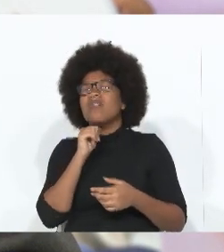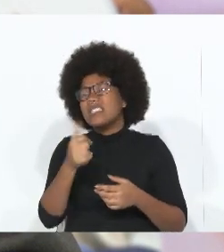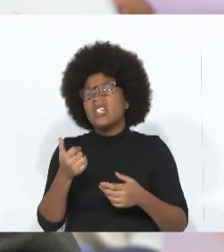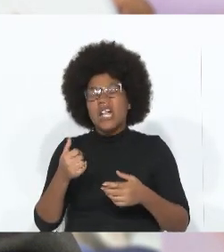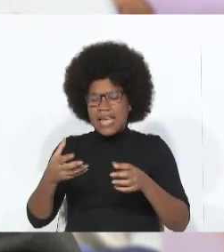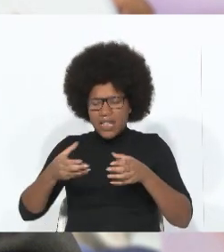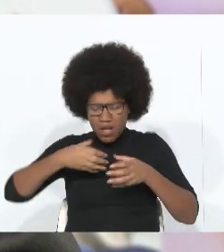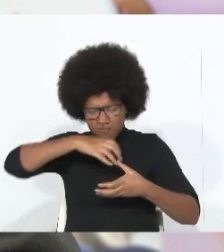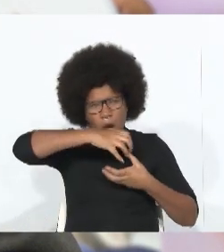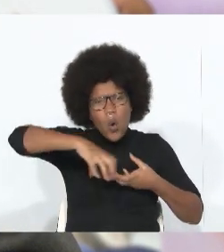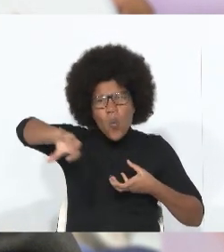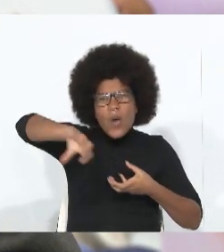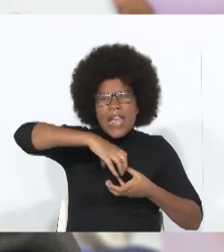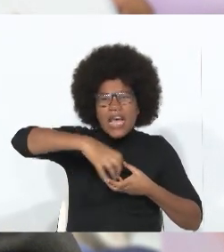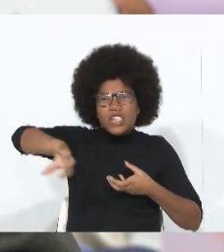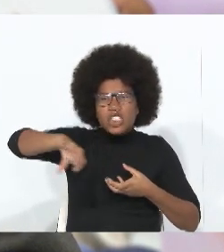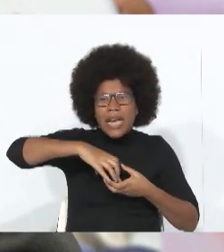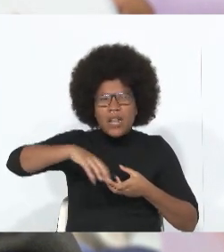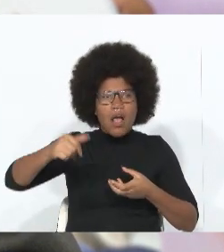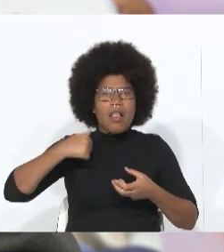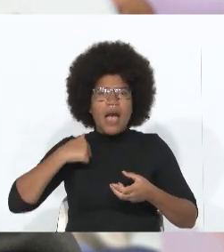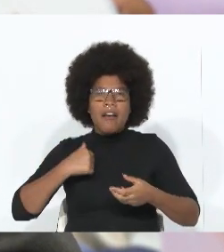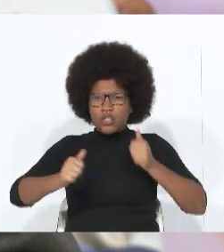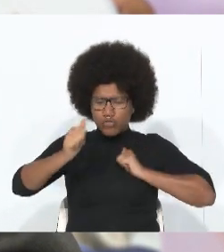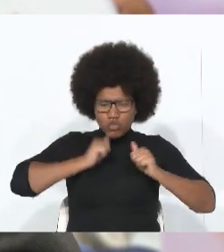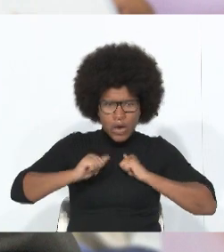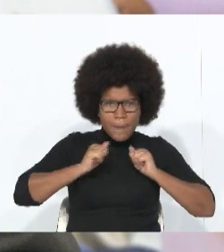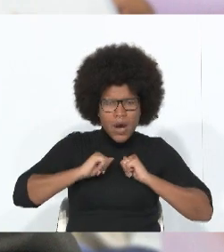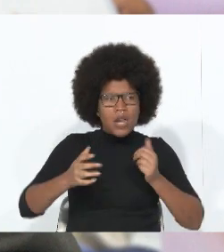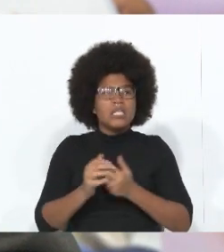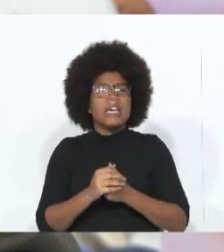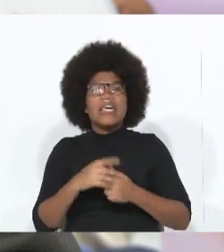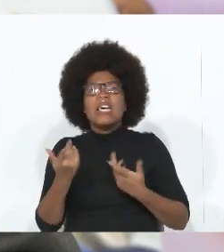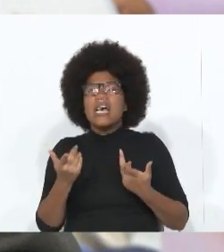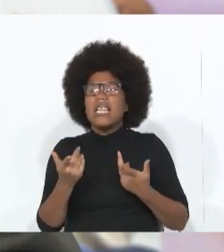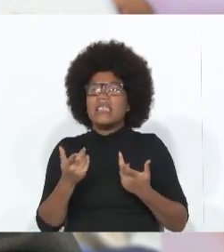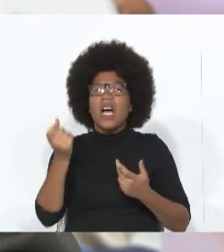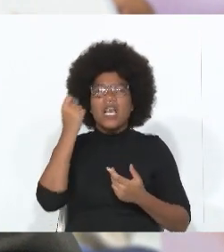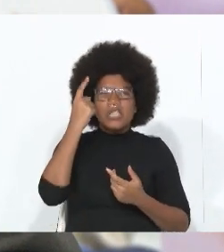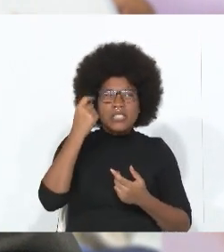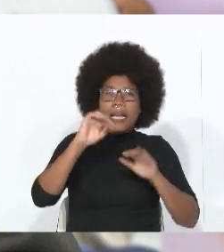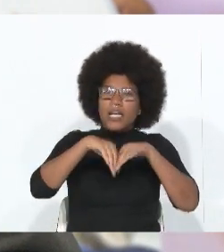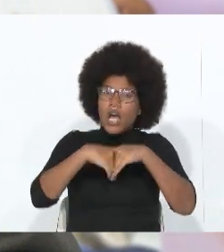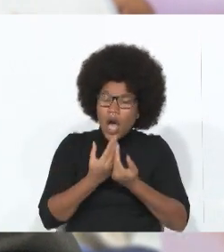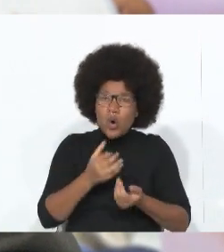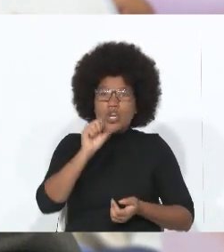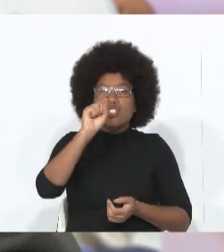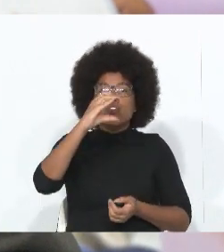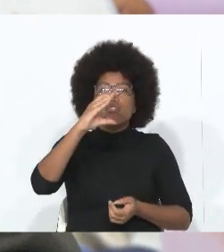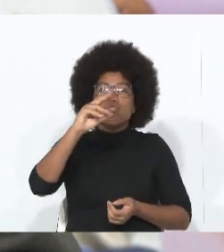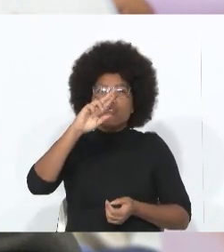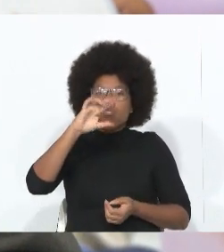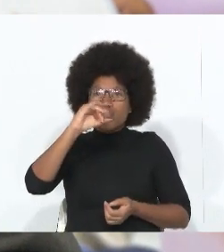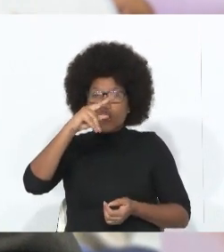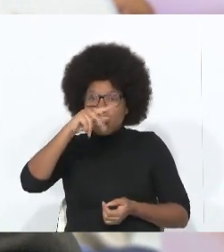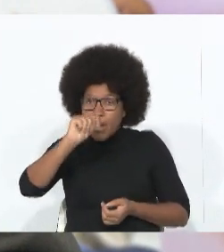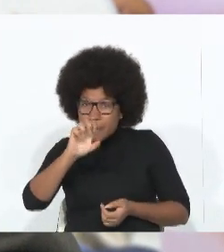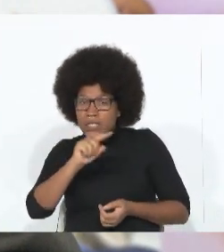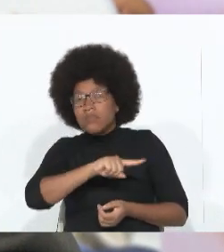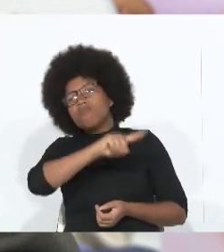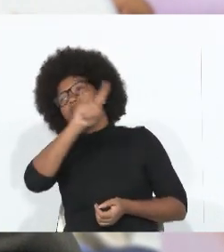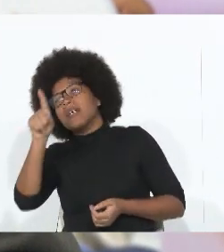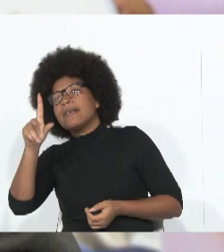clearly defined from having the actors understanding, even the theater side of it, how to go from script to screen. And so it was good